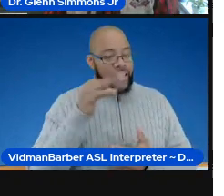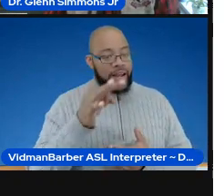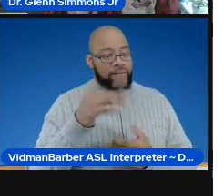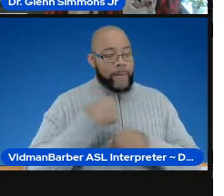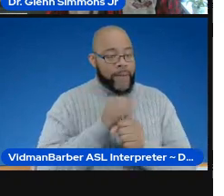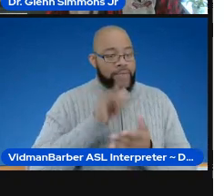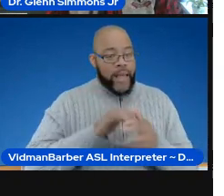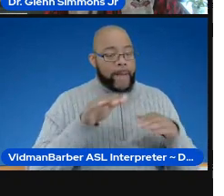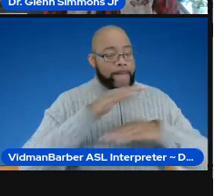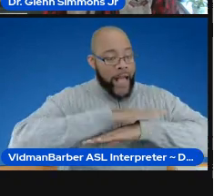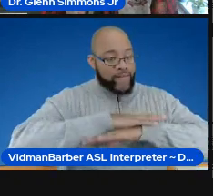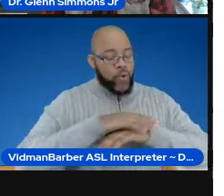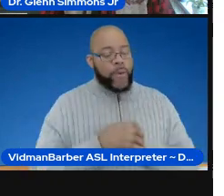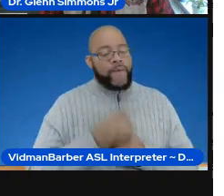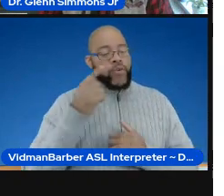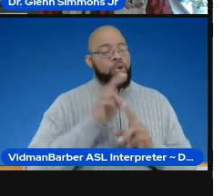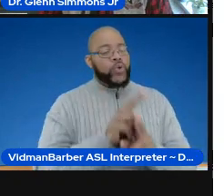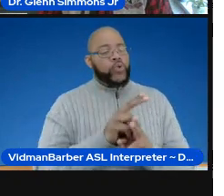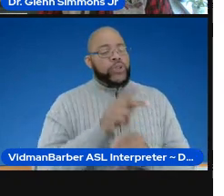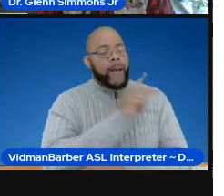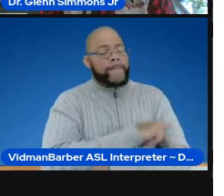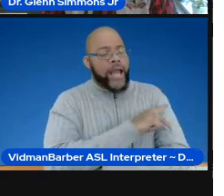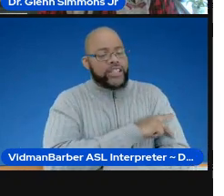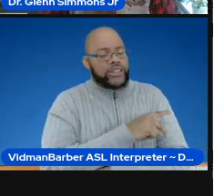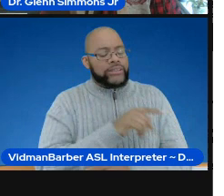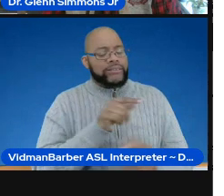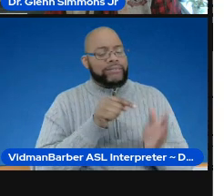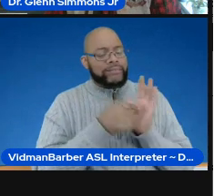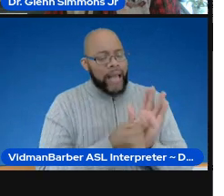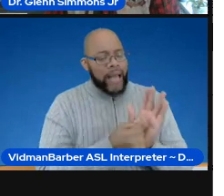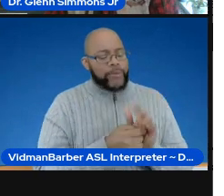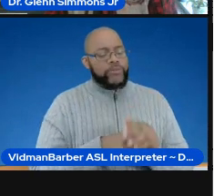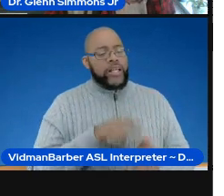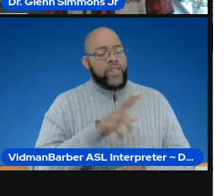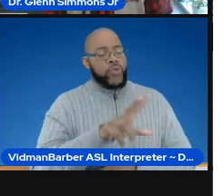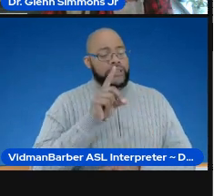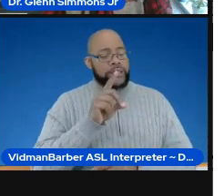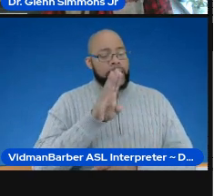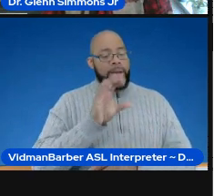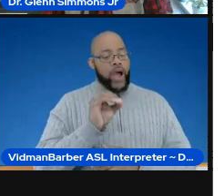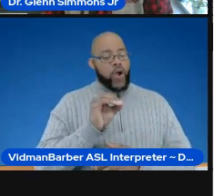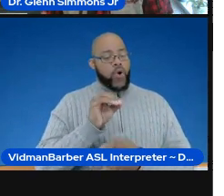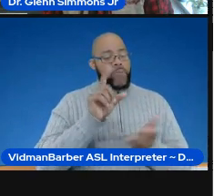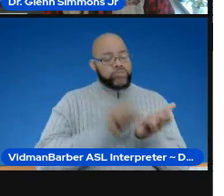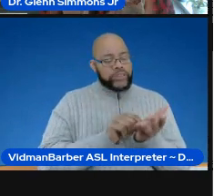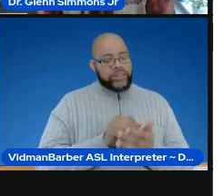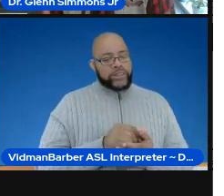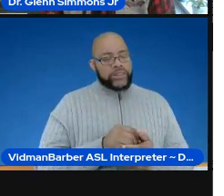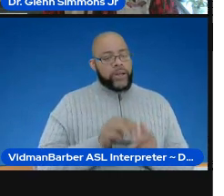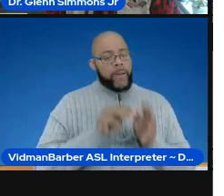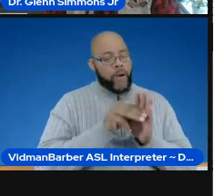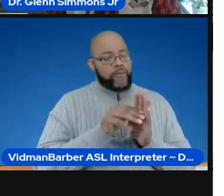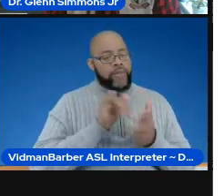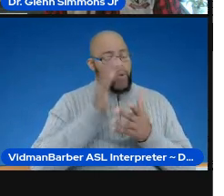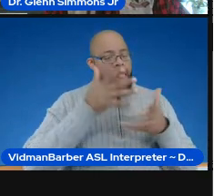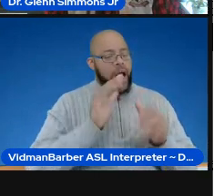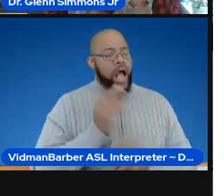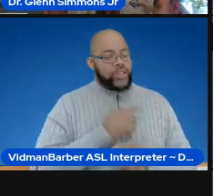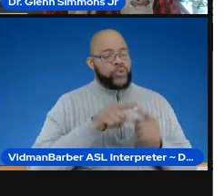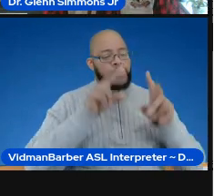this platform for utilizing patient-derived samples in 3D bioprinting modalities that will allow us to